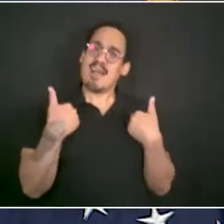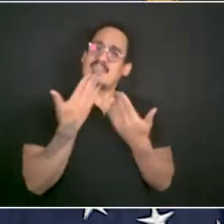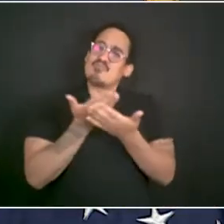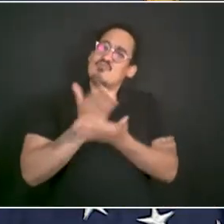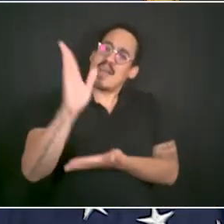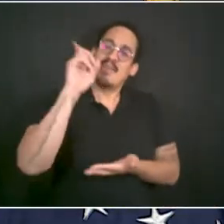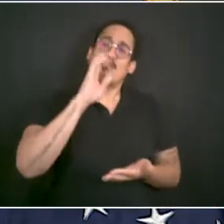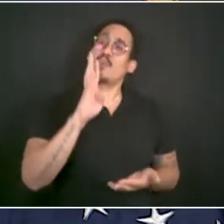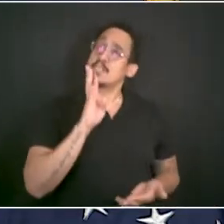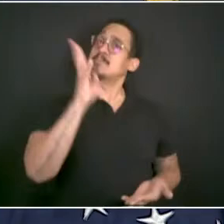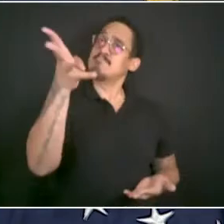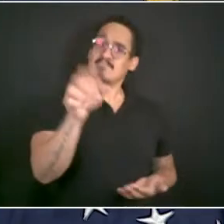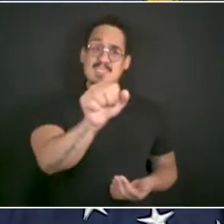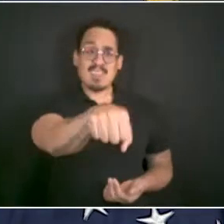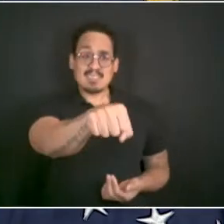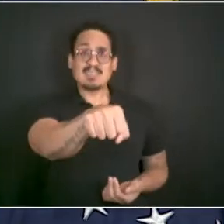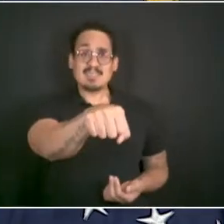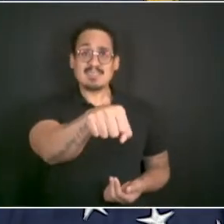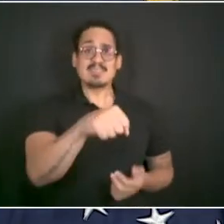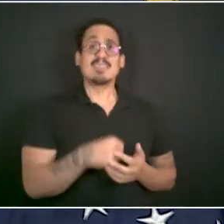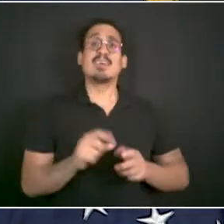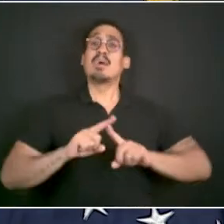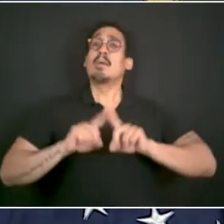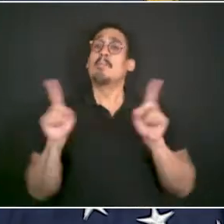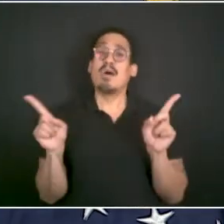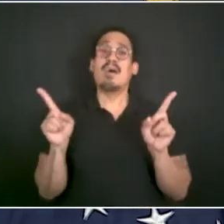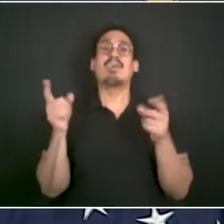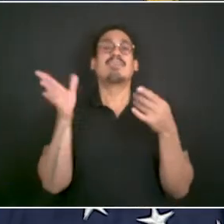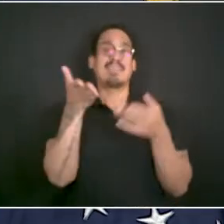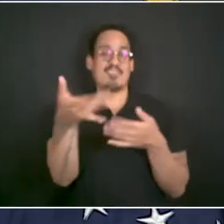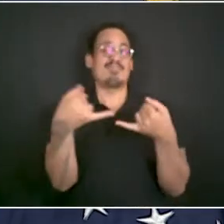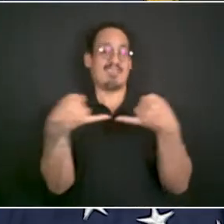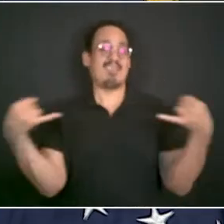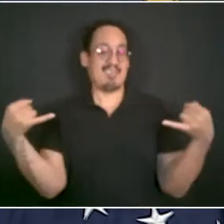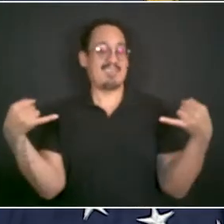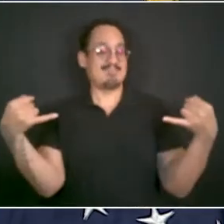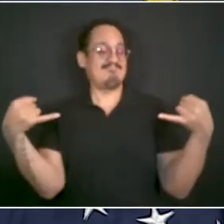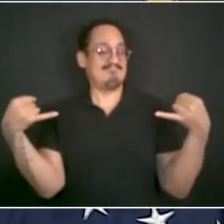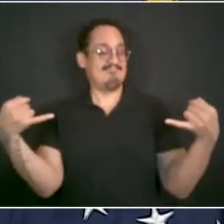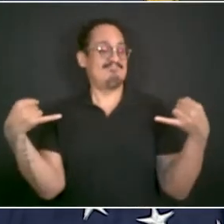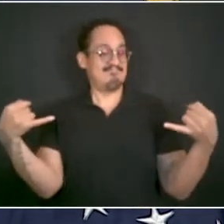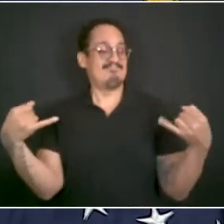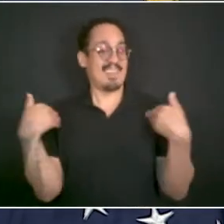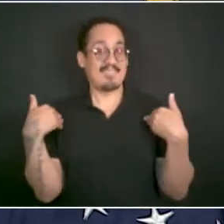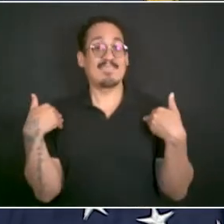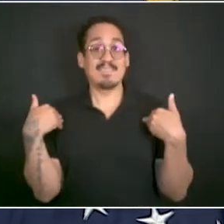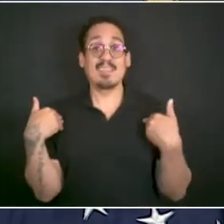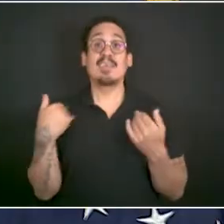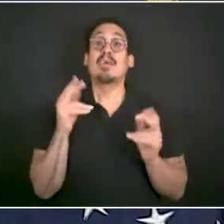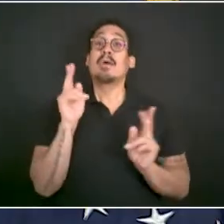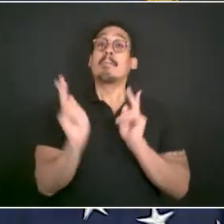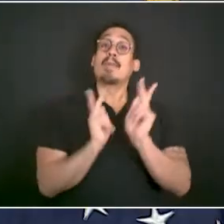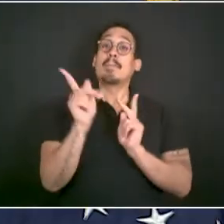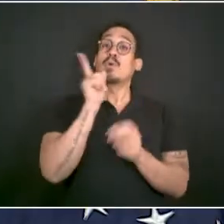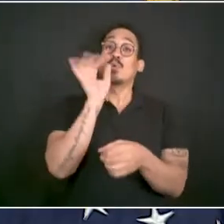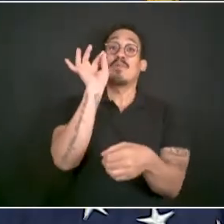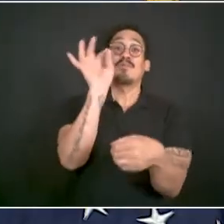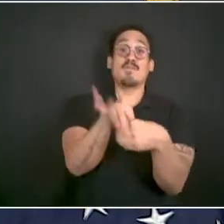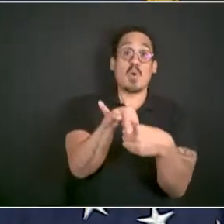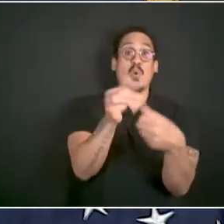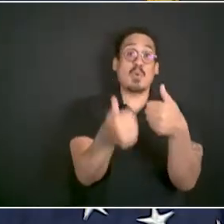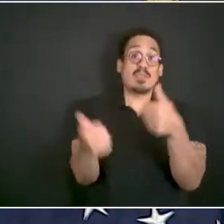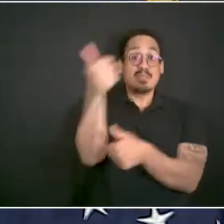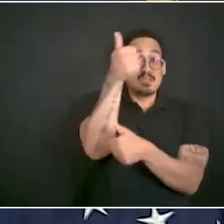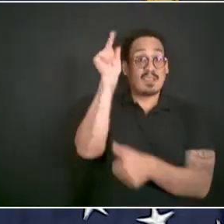that, but we're not going to allow you to cross the line. And so I think those elected officials who have not been clear on this